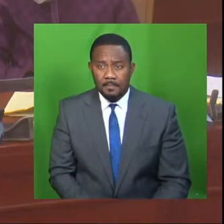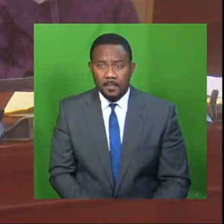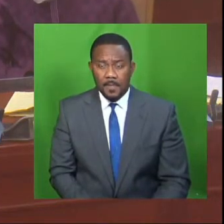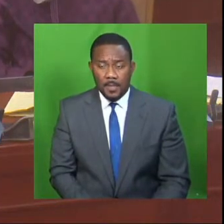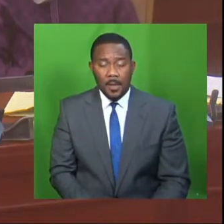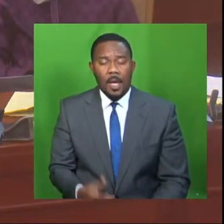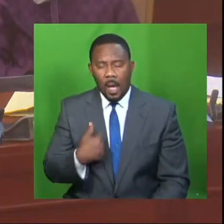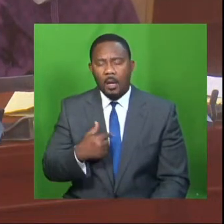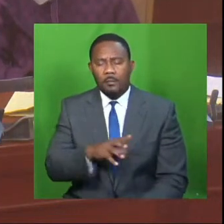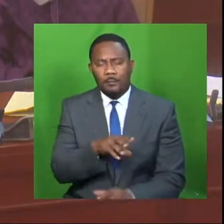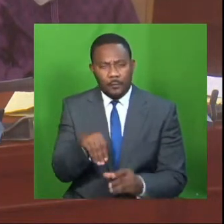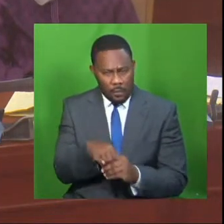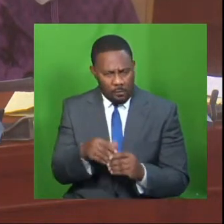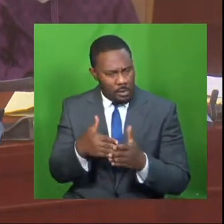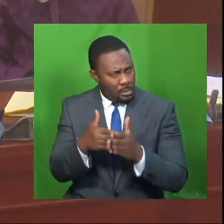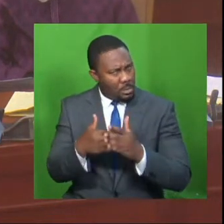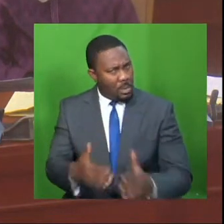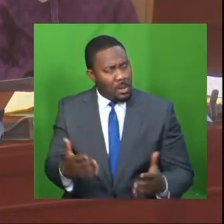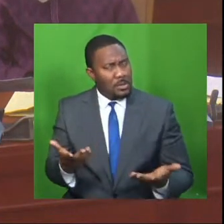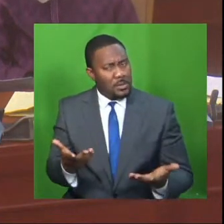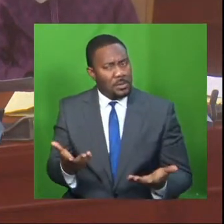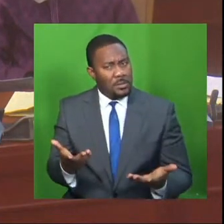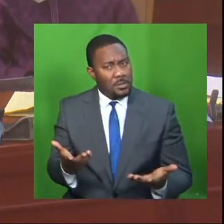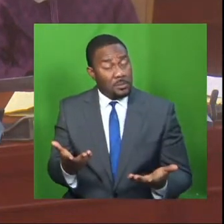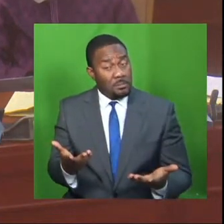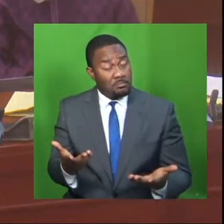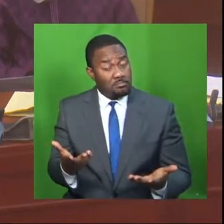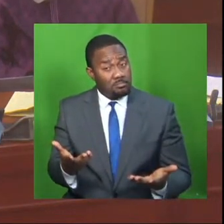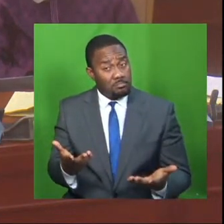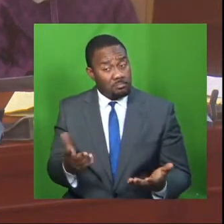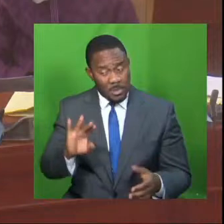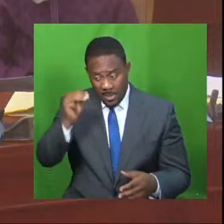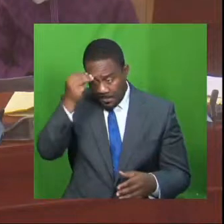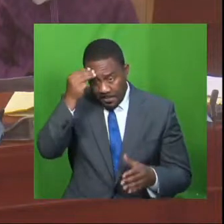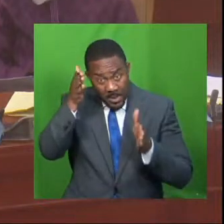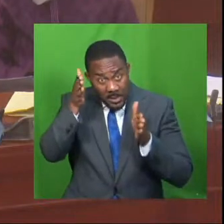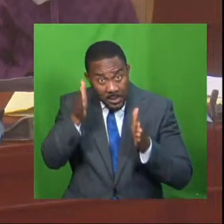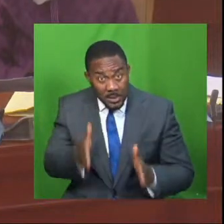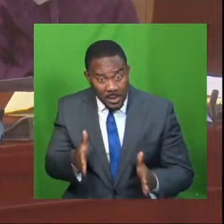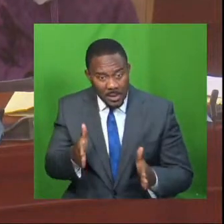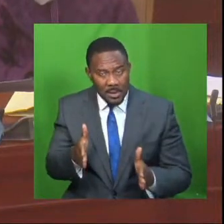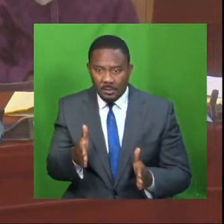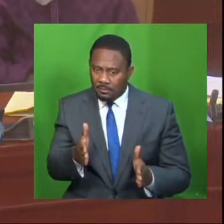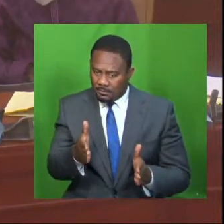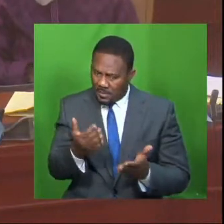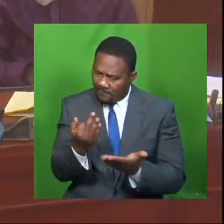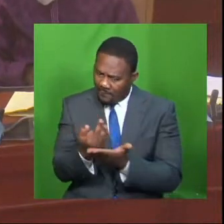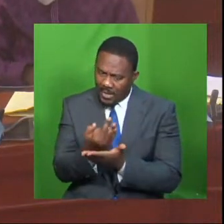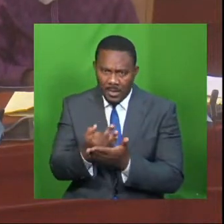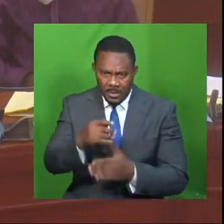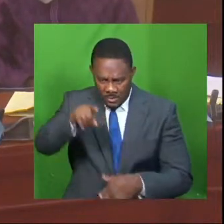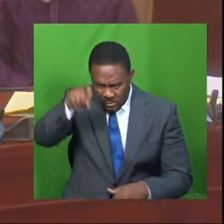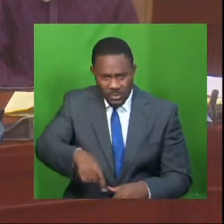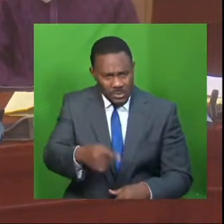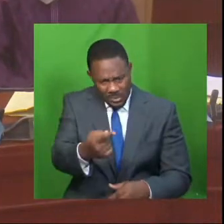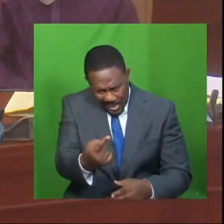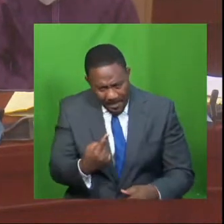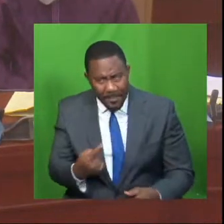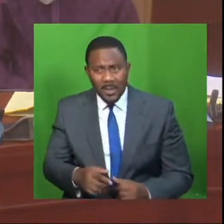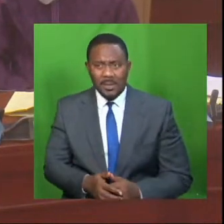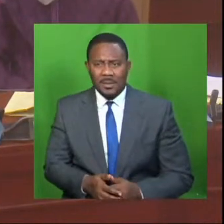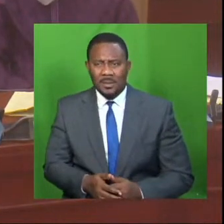parliamentary business. I'm not aware of any formal communication from him that he is not able to come and answer those